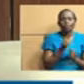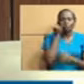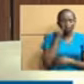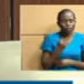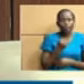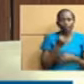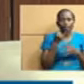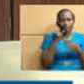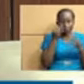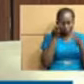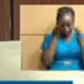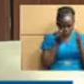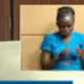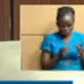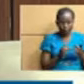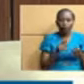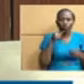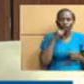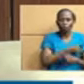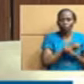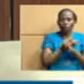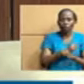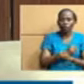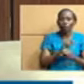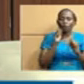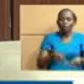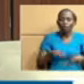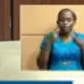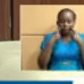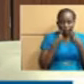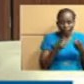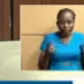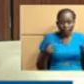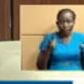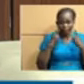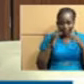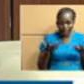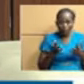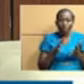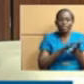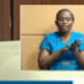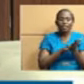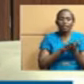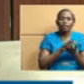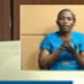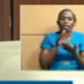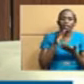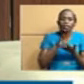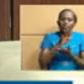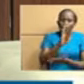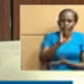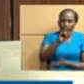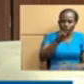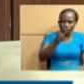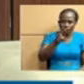legislation. 2, social protection should be seen as an investment other than an expenditure to lift most of the